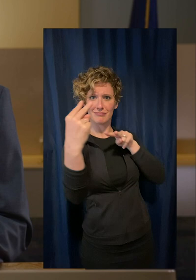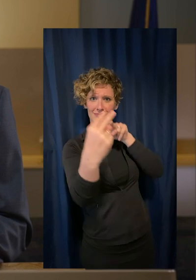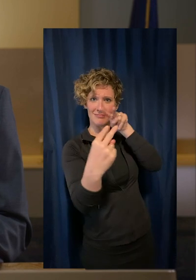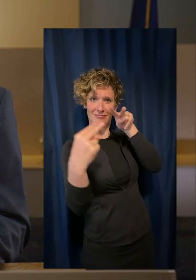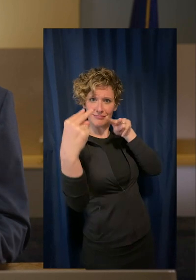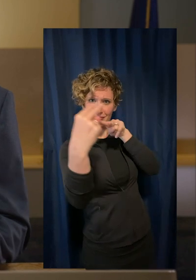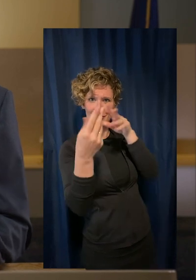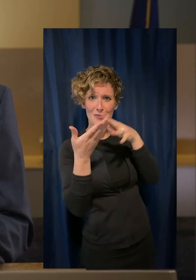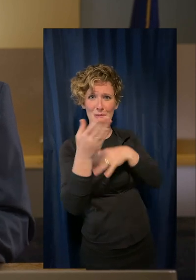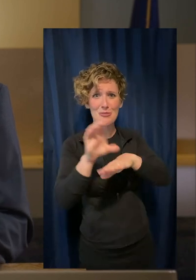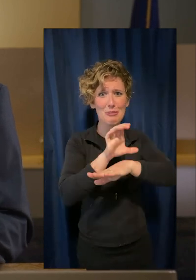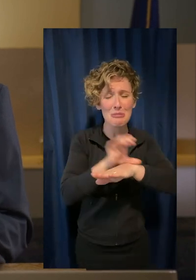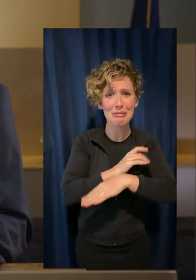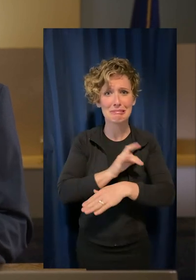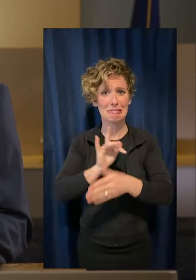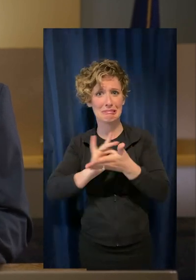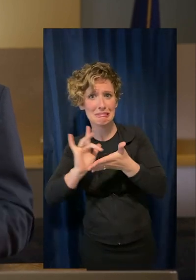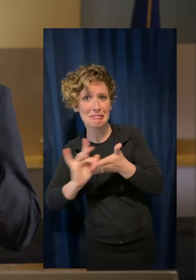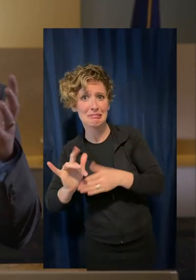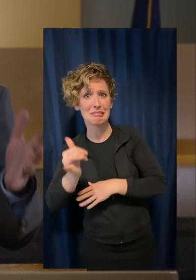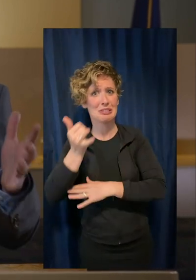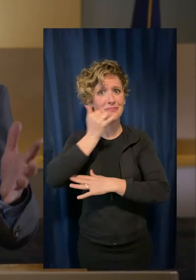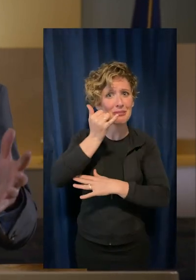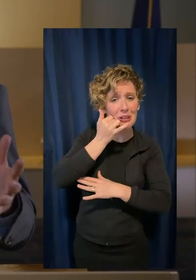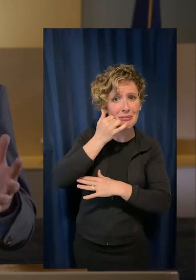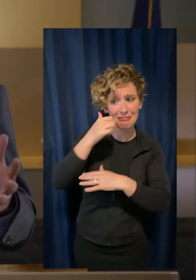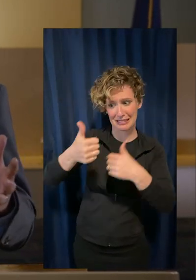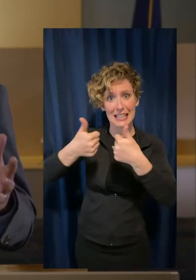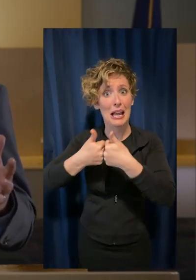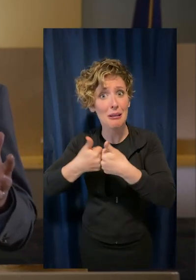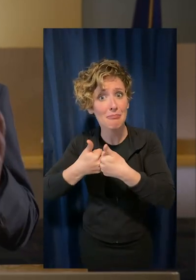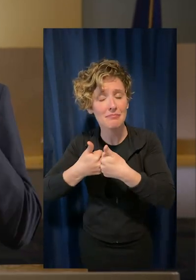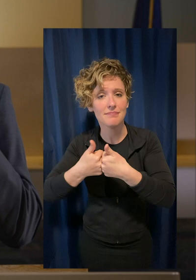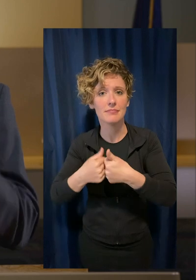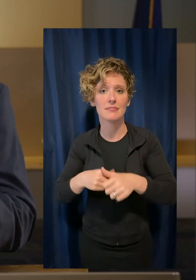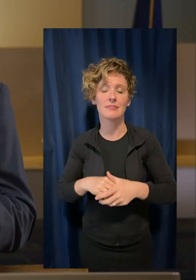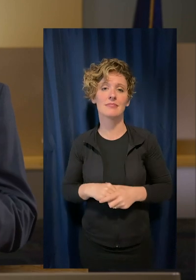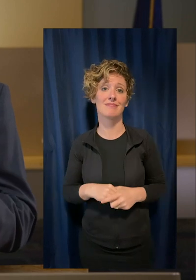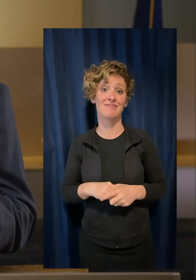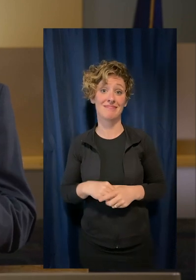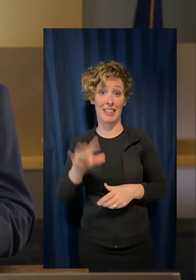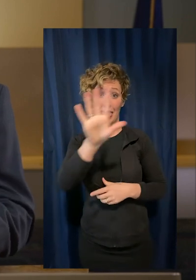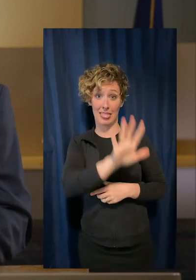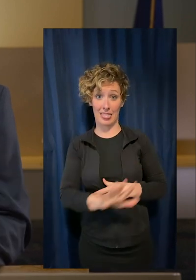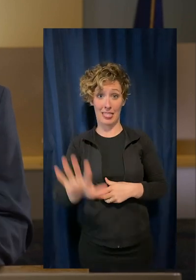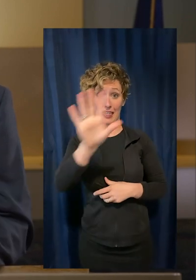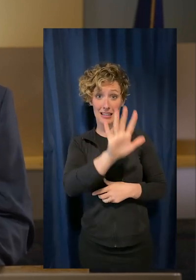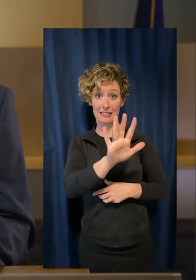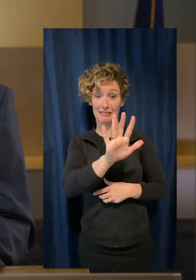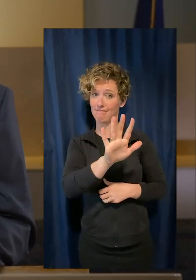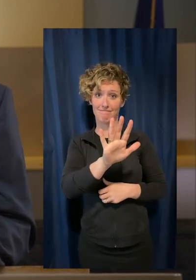TV, cell phone, computer screen, or even your video gaming system. This, simply